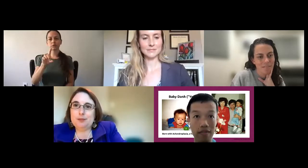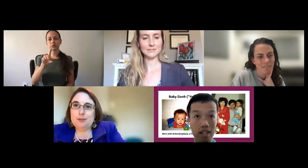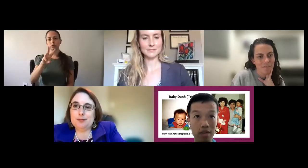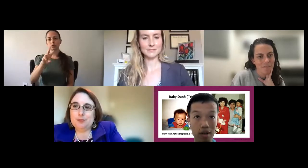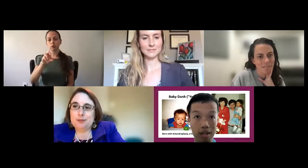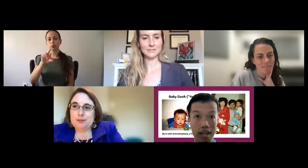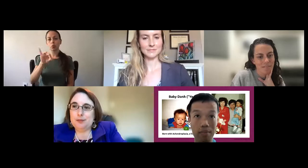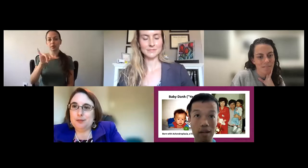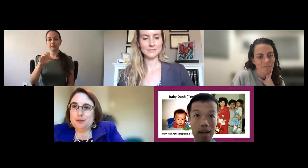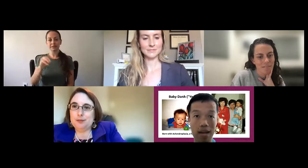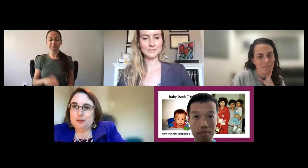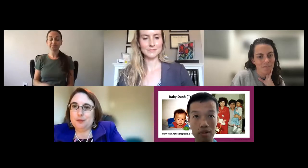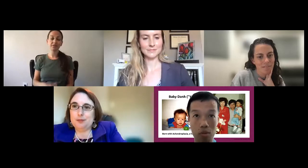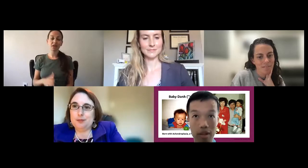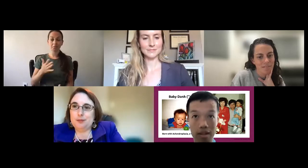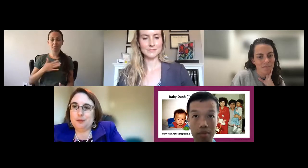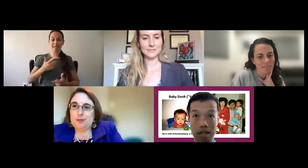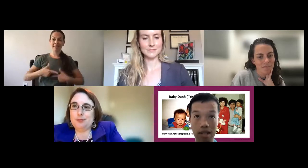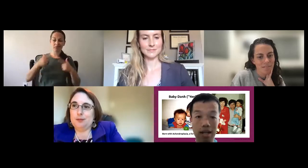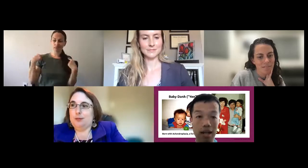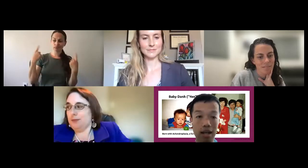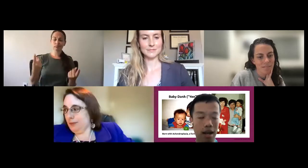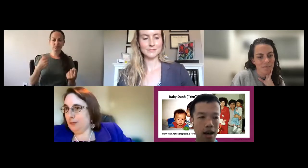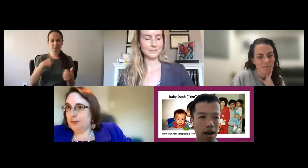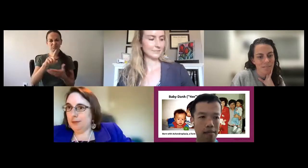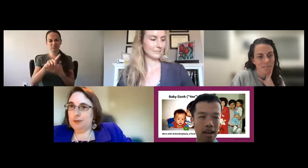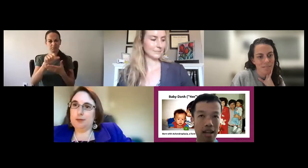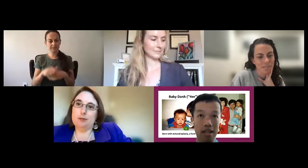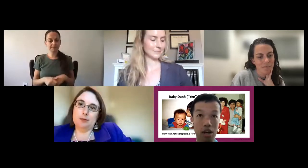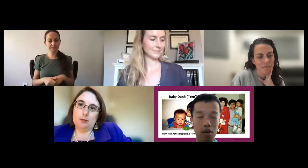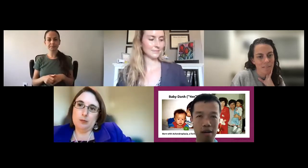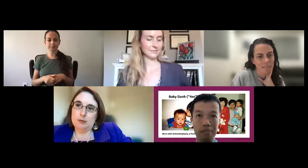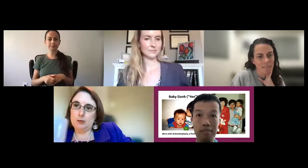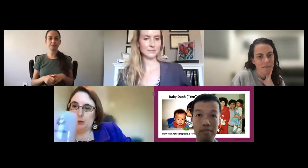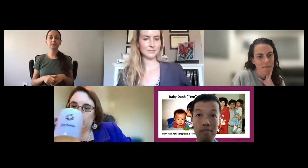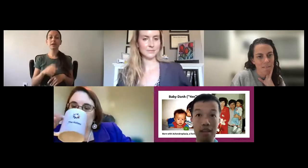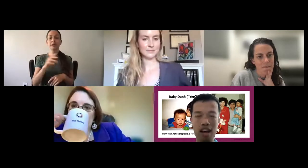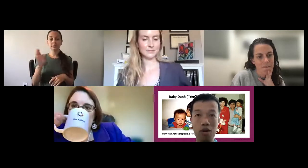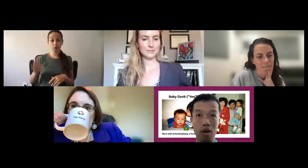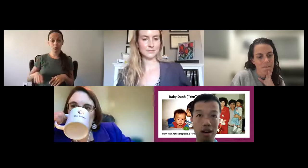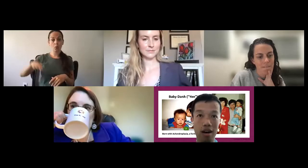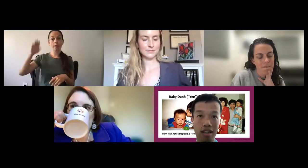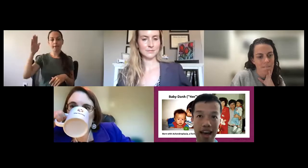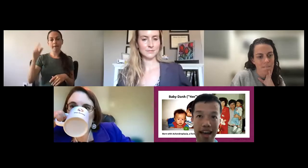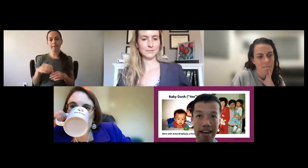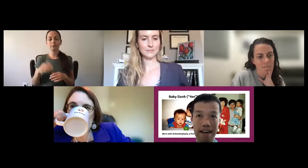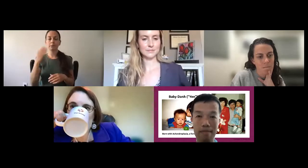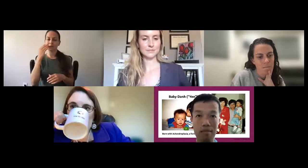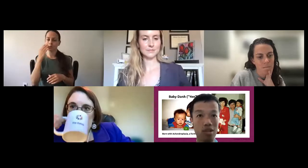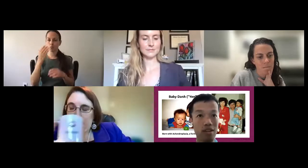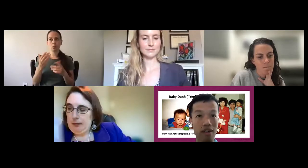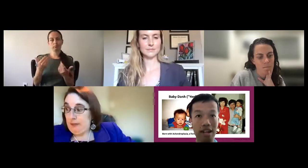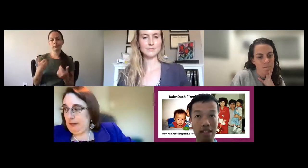my lived experience has been as a person with a disability. And as I grew up, I knew early on